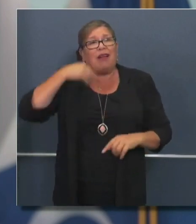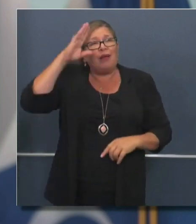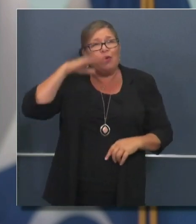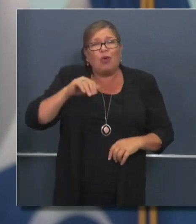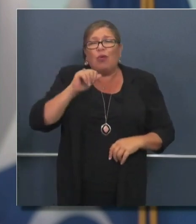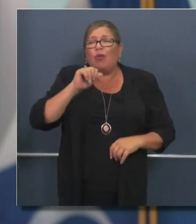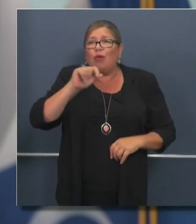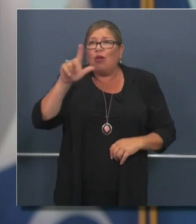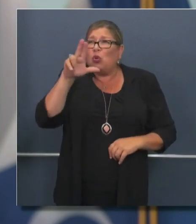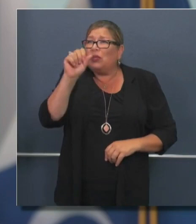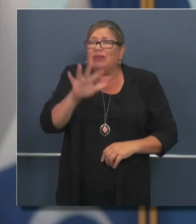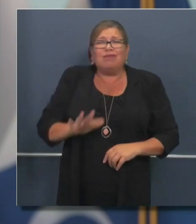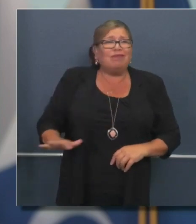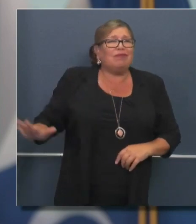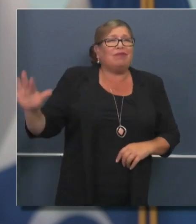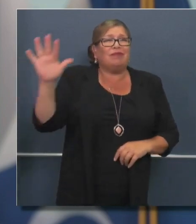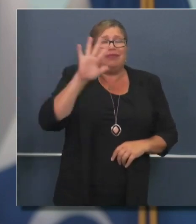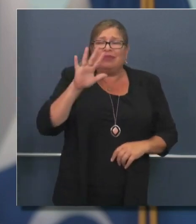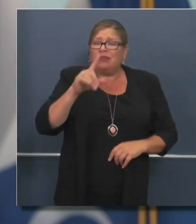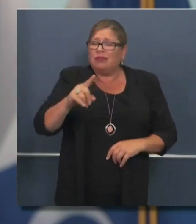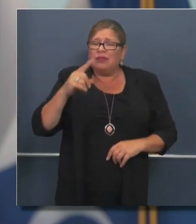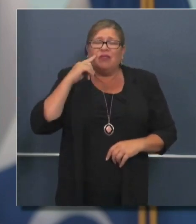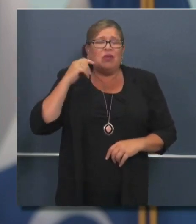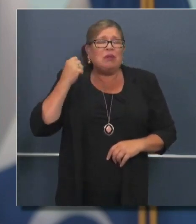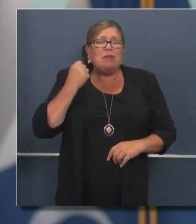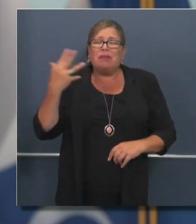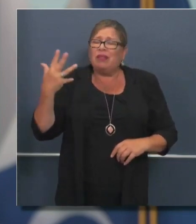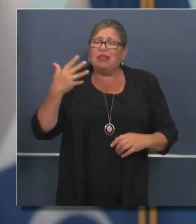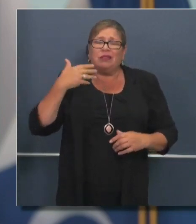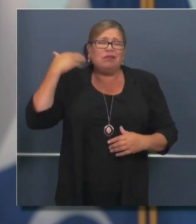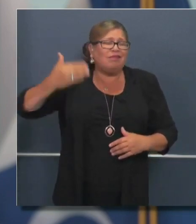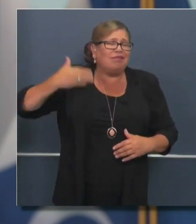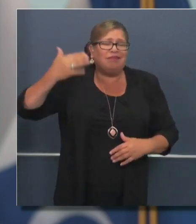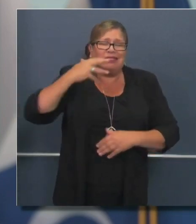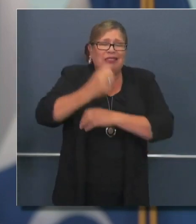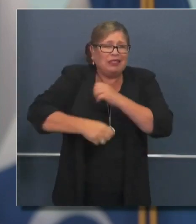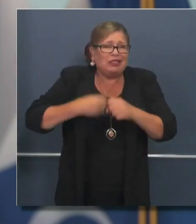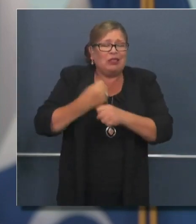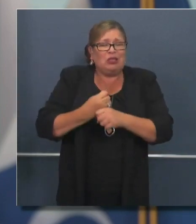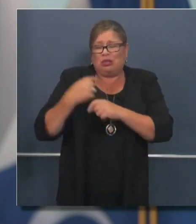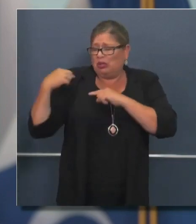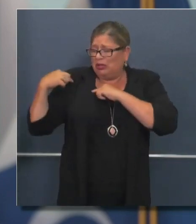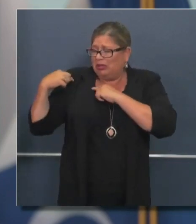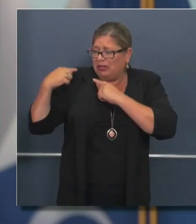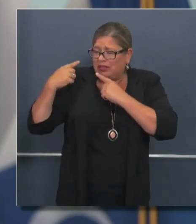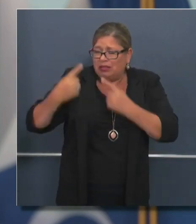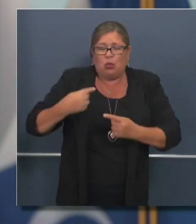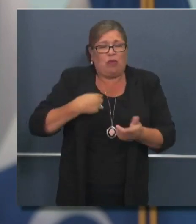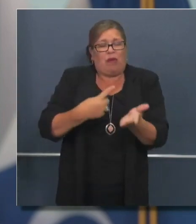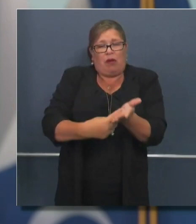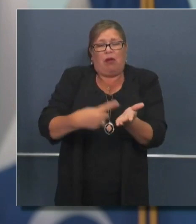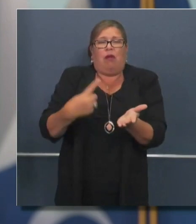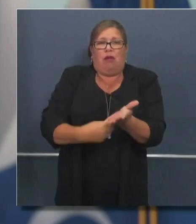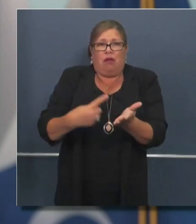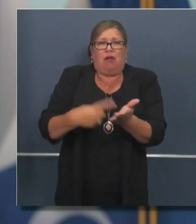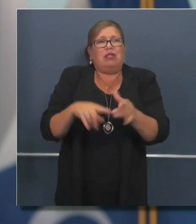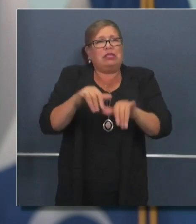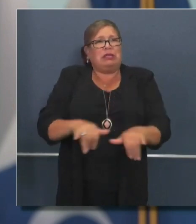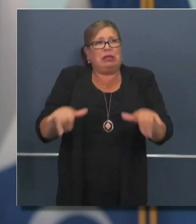all across this country for decades and decades and decades and decades, and it seemingly just doesn't end. When will it